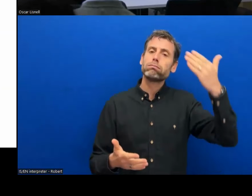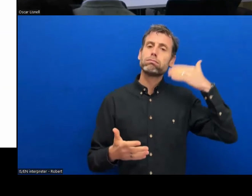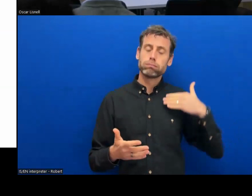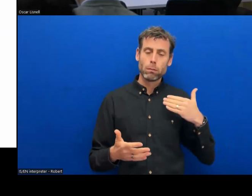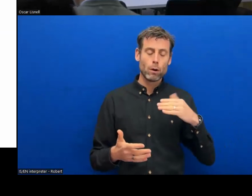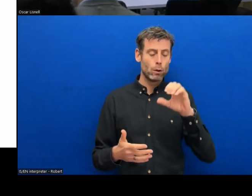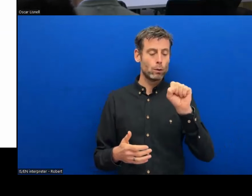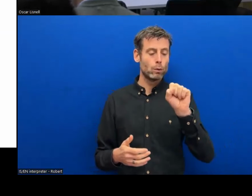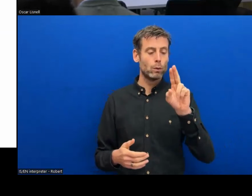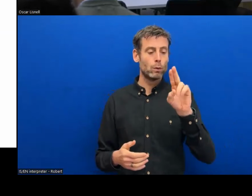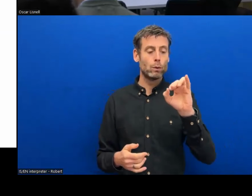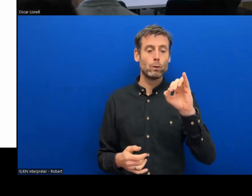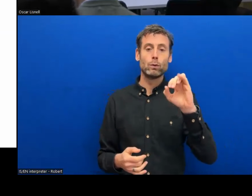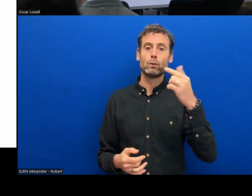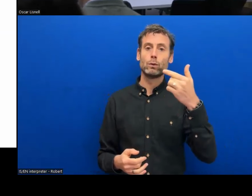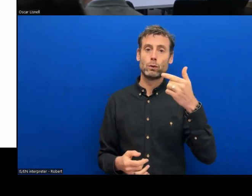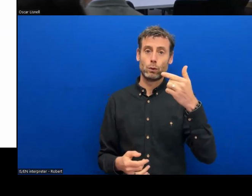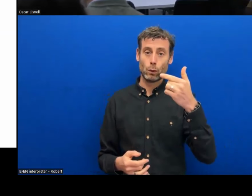Suitcase, and